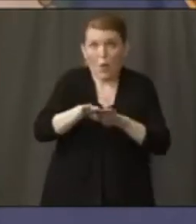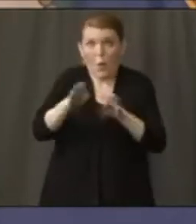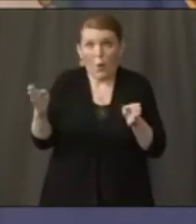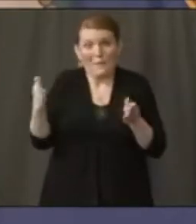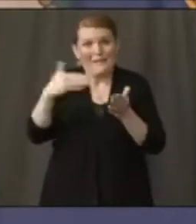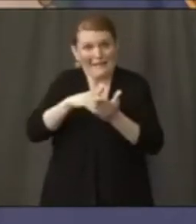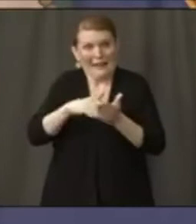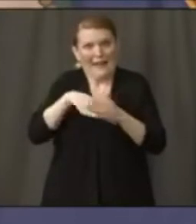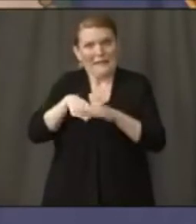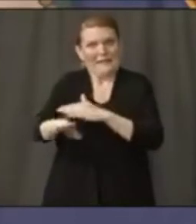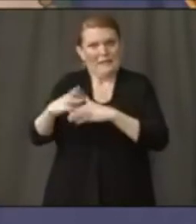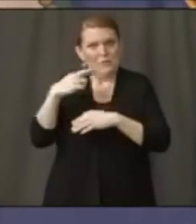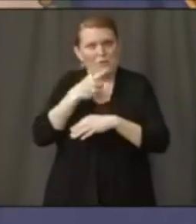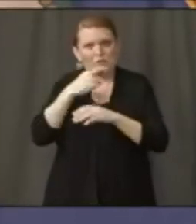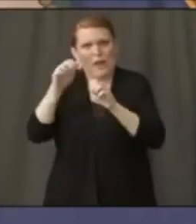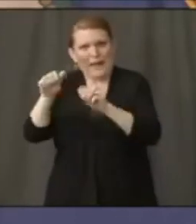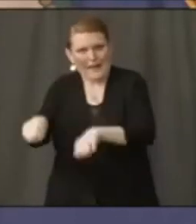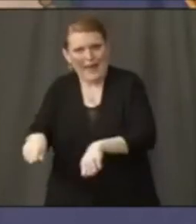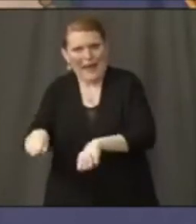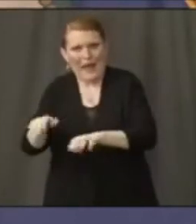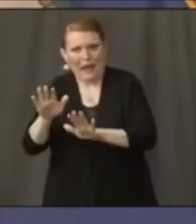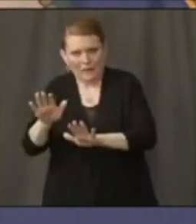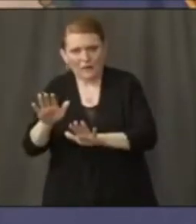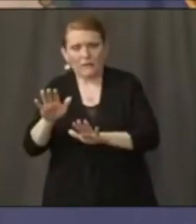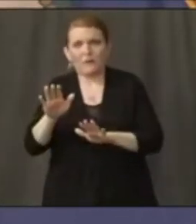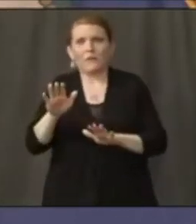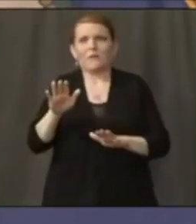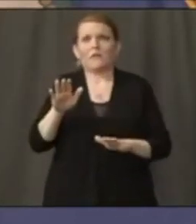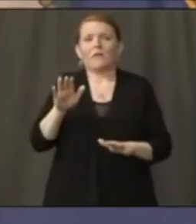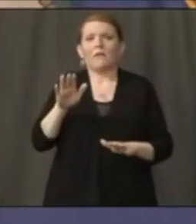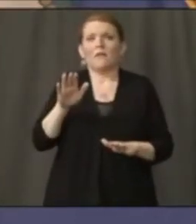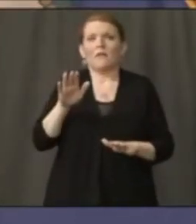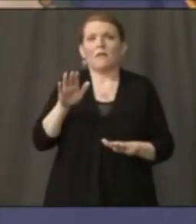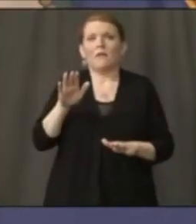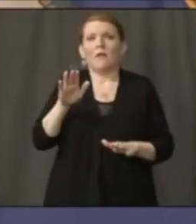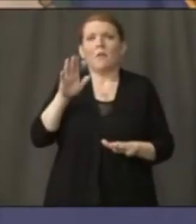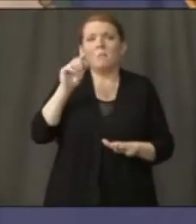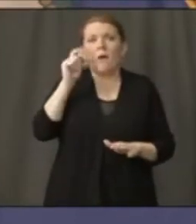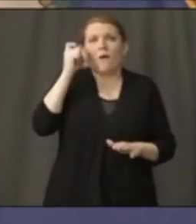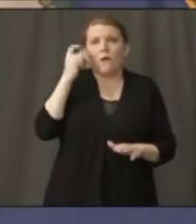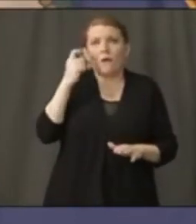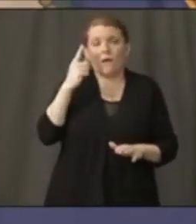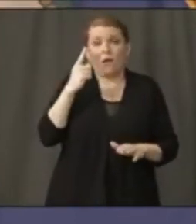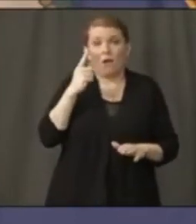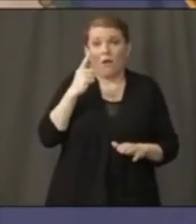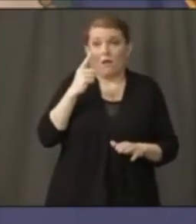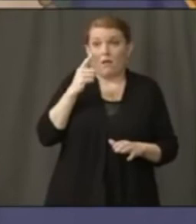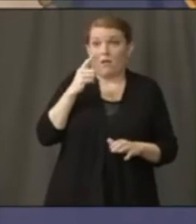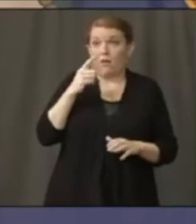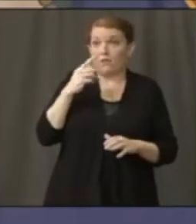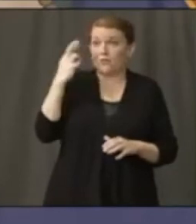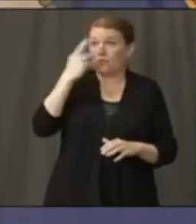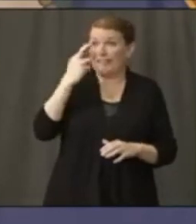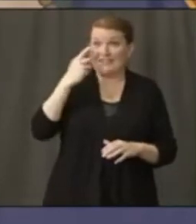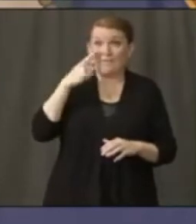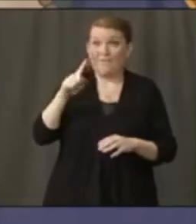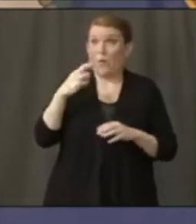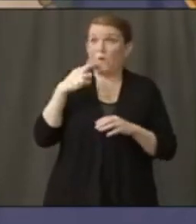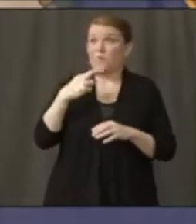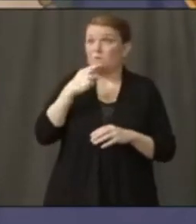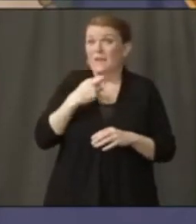also a matter of giving the consumers confidence. You know, they'll go to Flanders Fish Market a couple times. They'll see